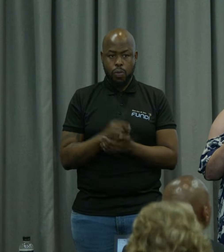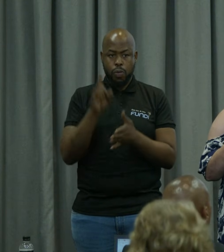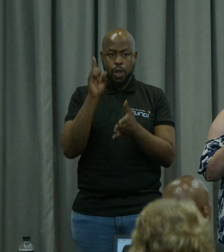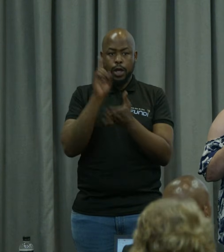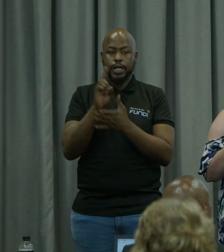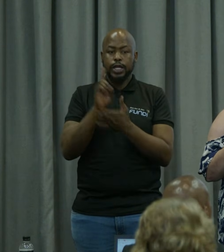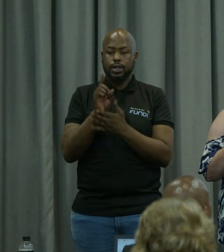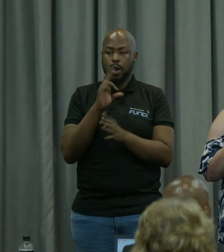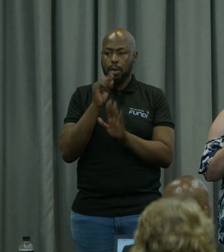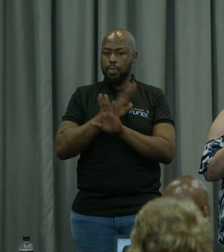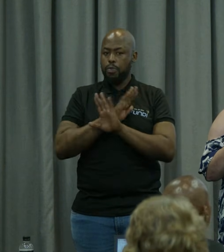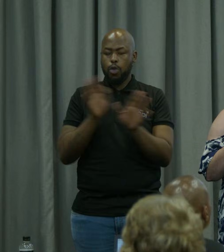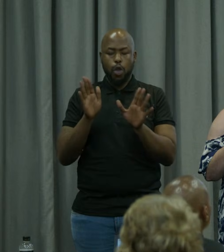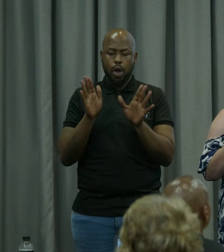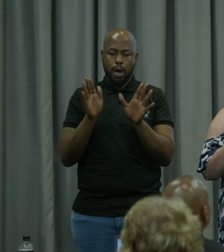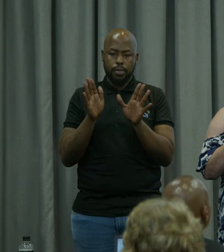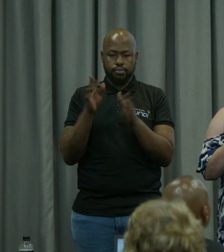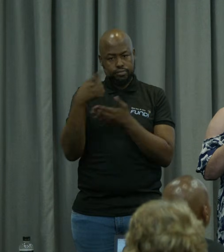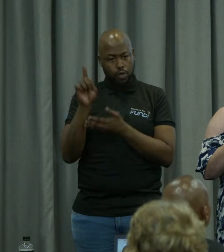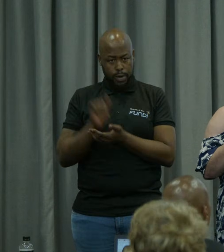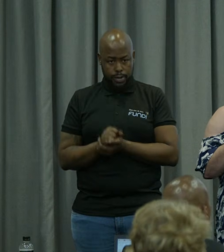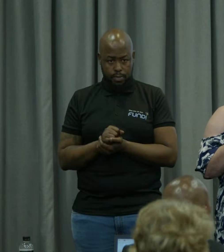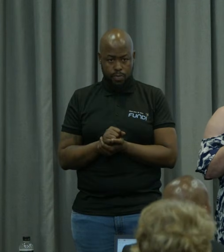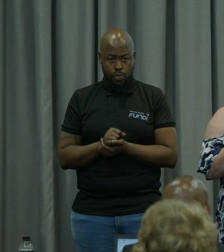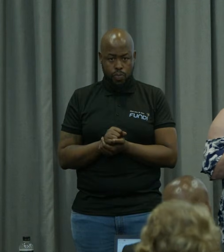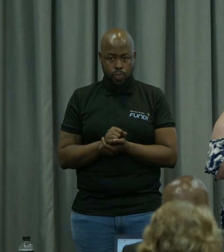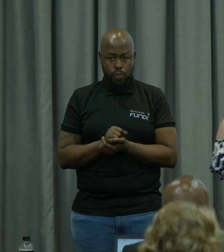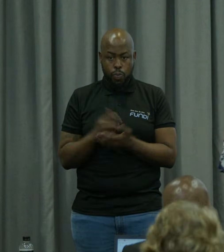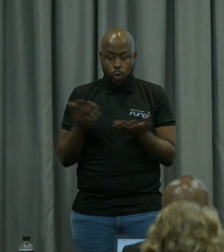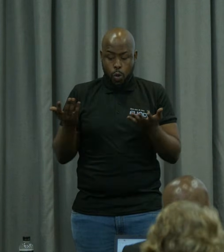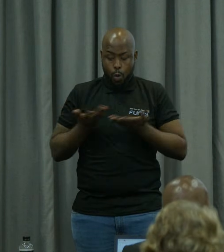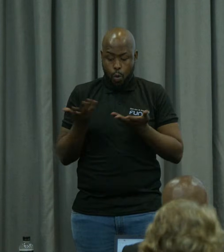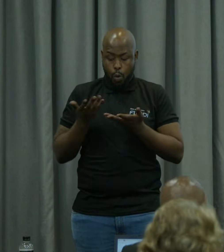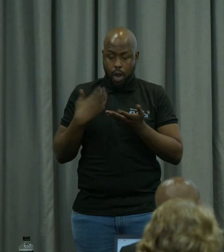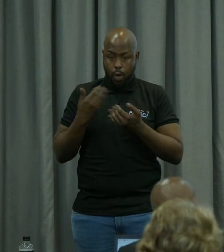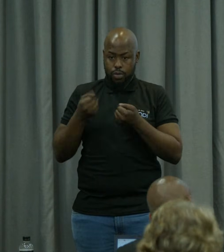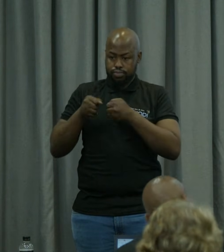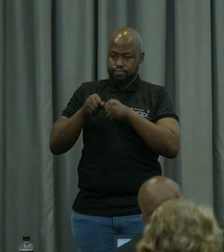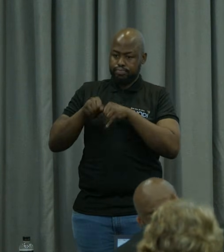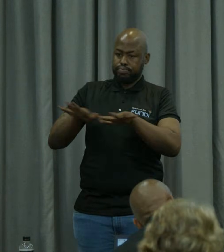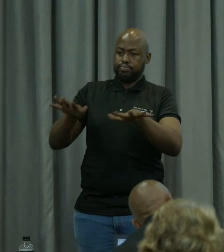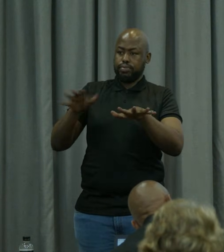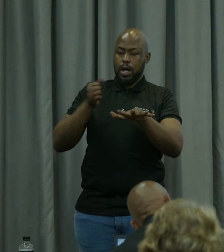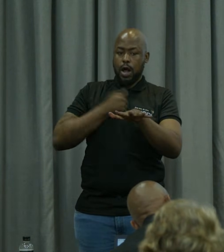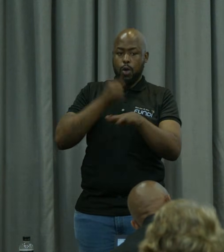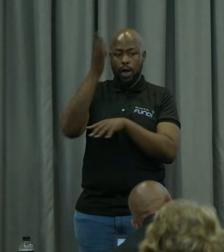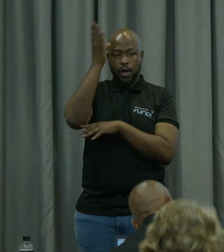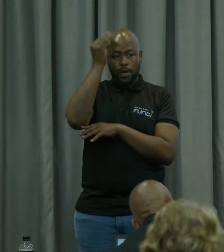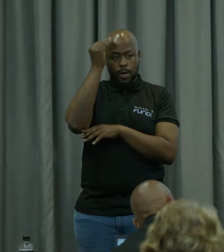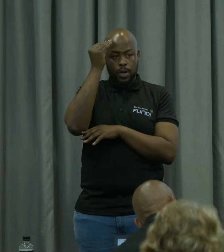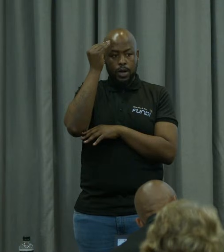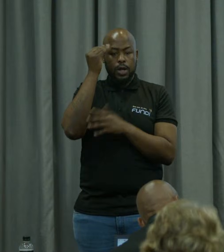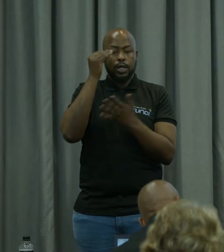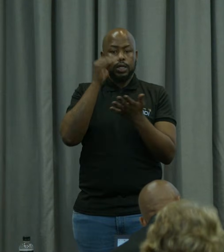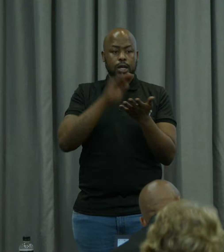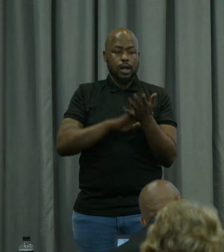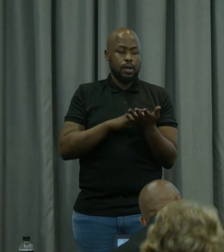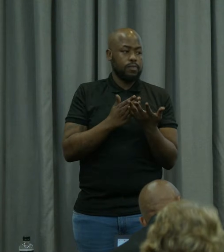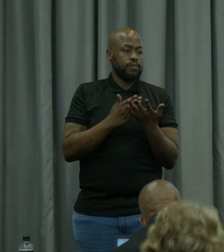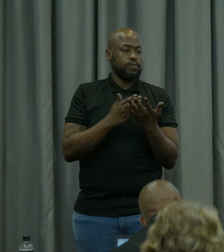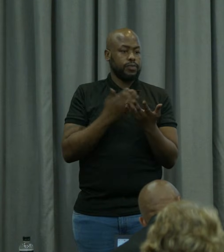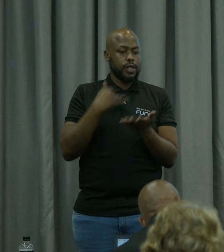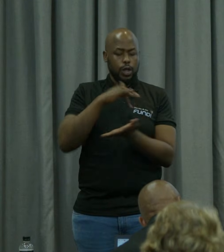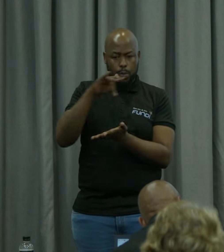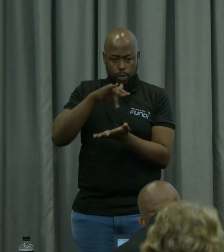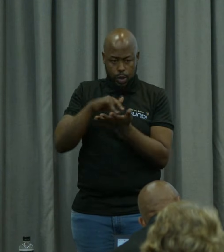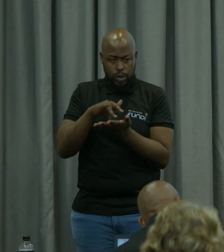not correct. So when we distribute our information and our posts